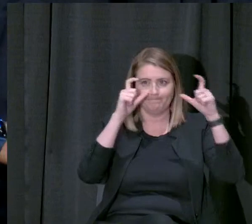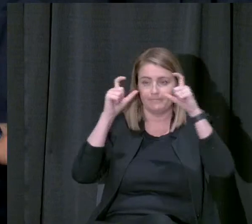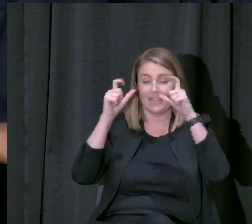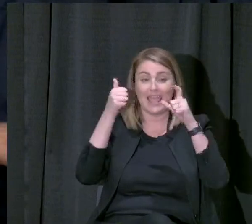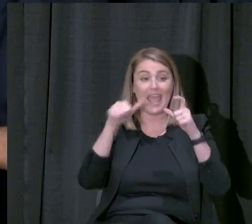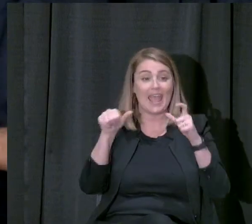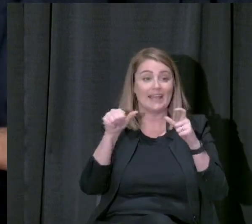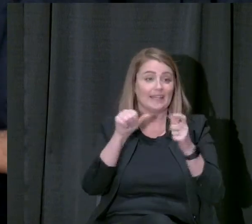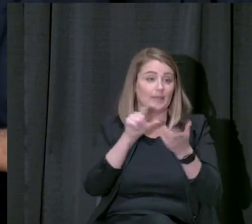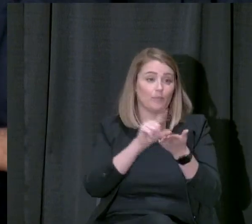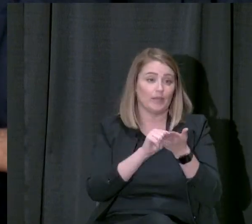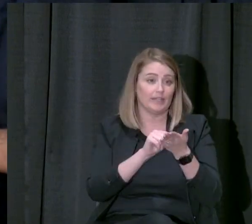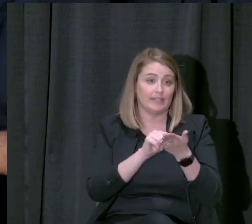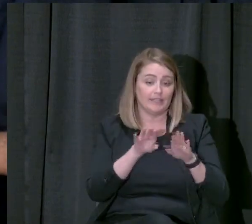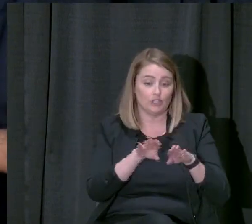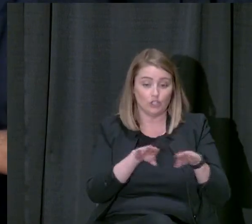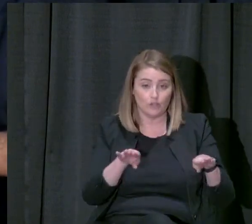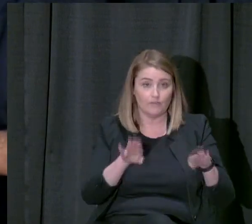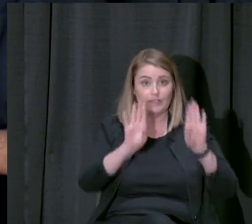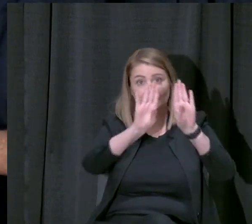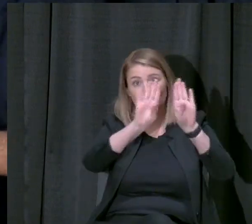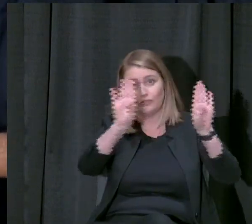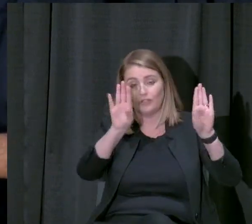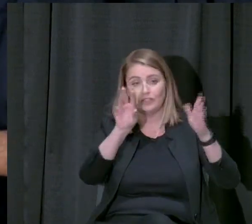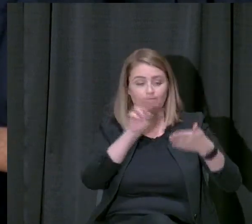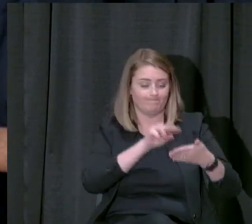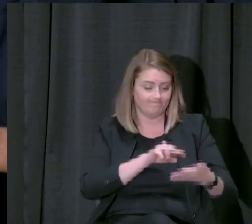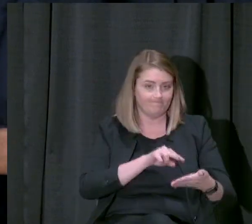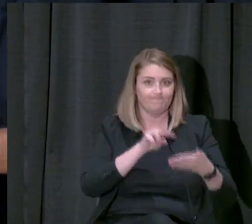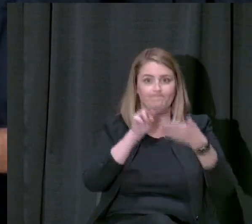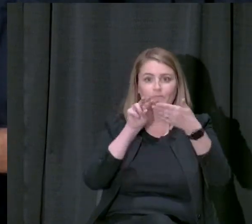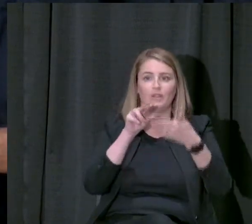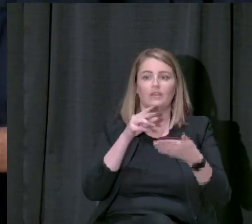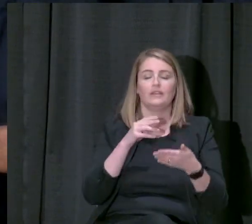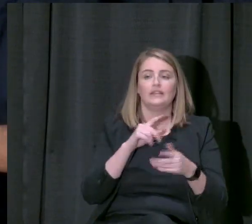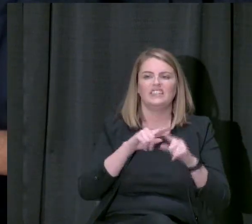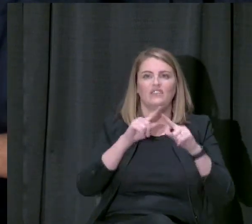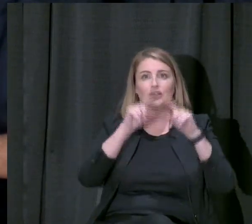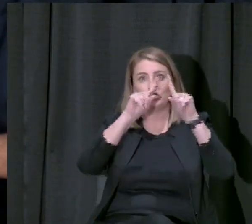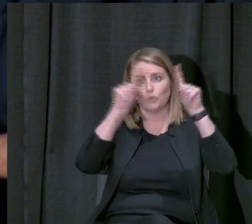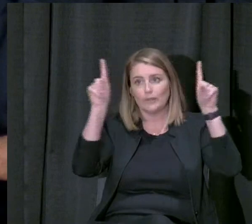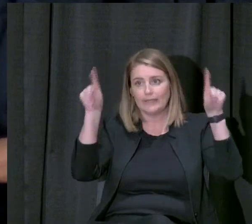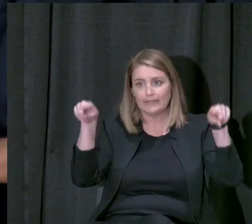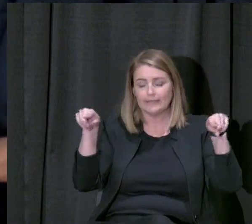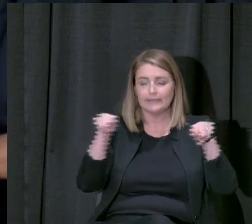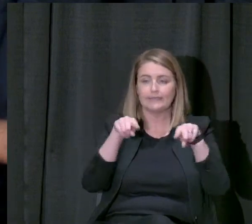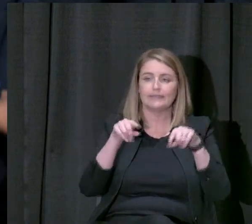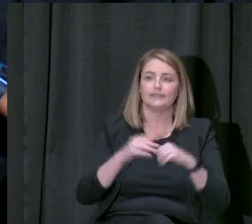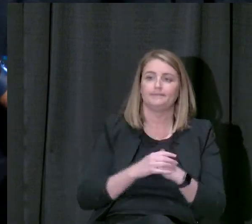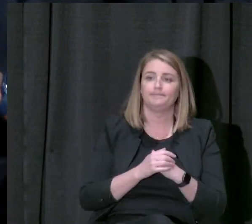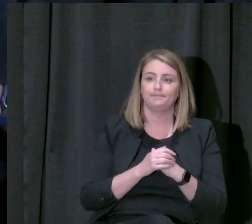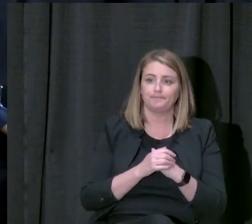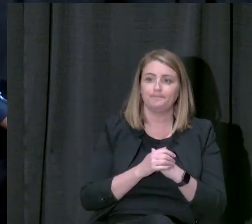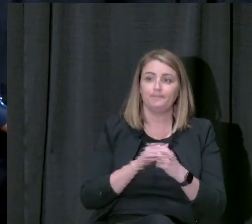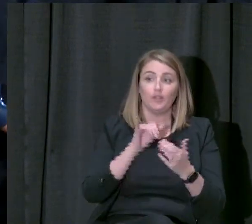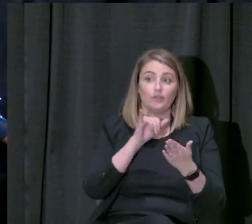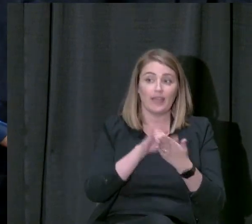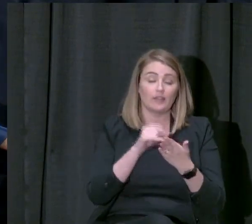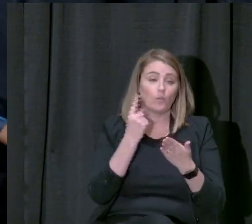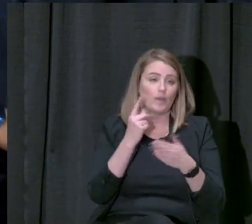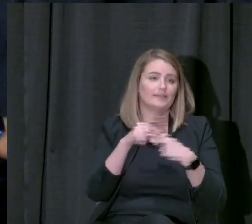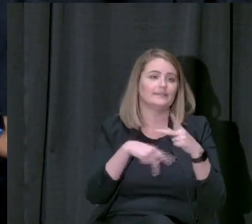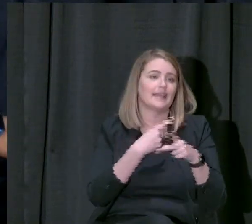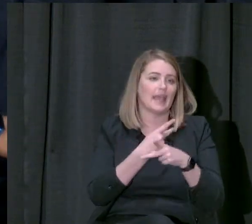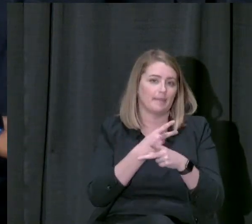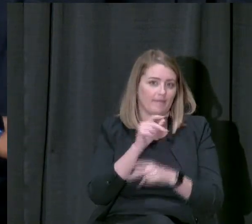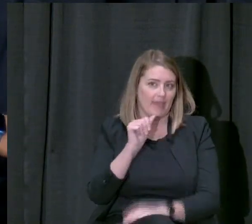surface, right, including handwritten text. It's also able to read text on digital screens as well, right? So that is one type of AI that